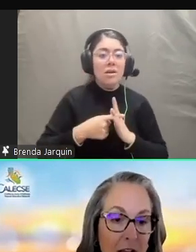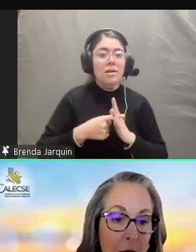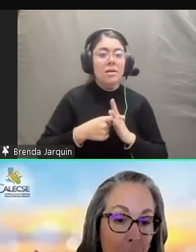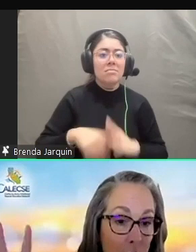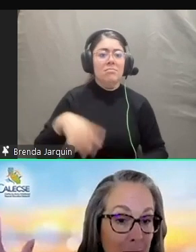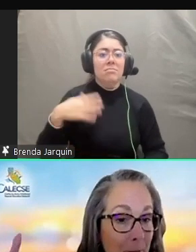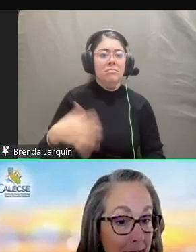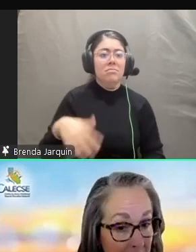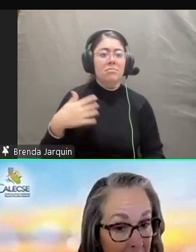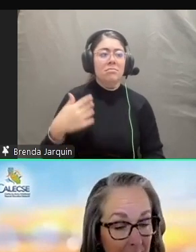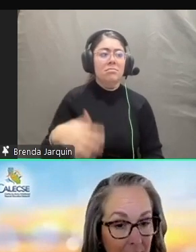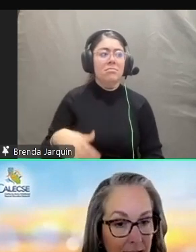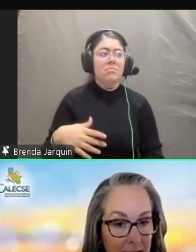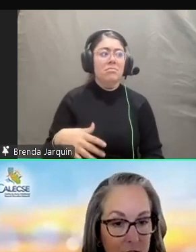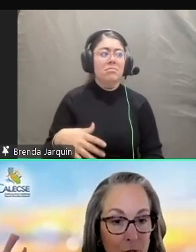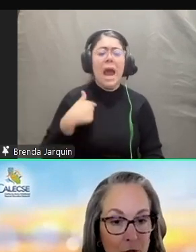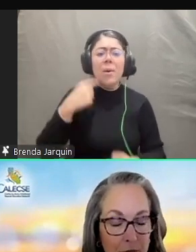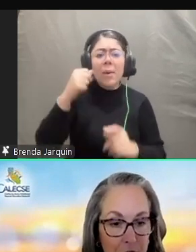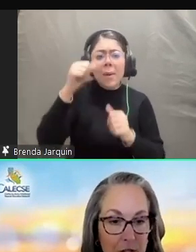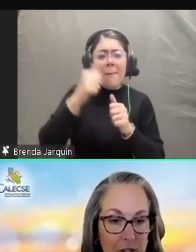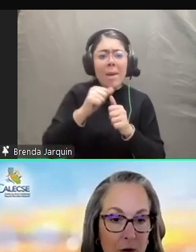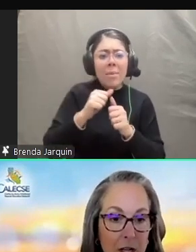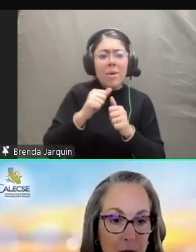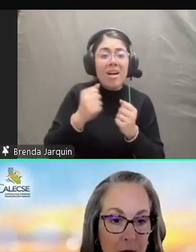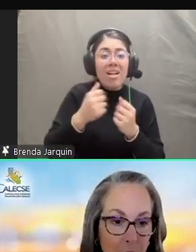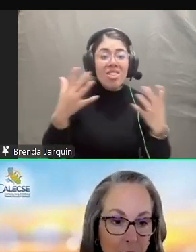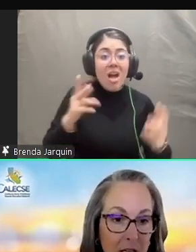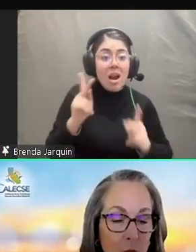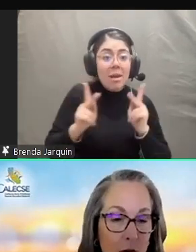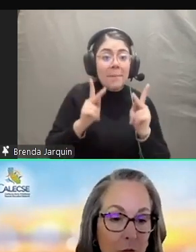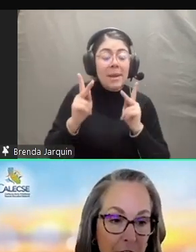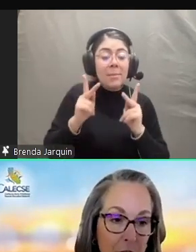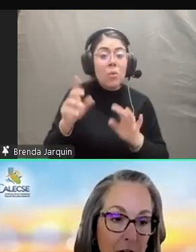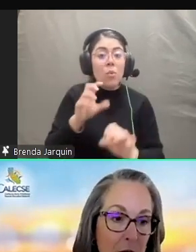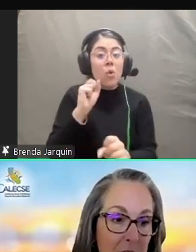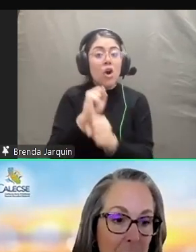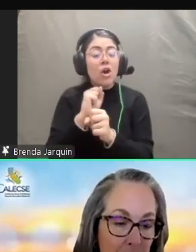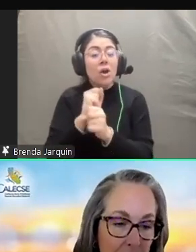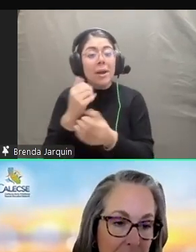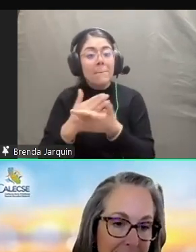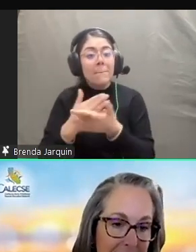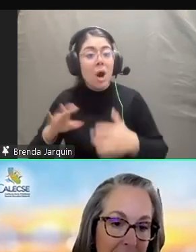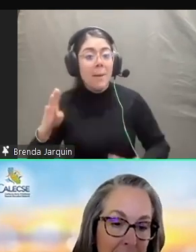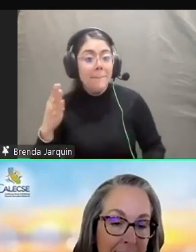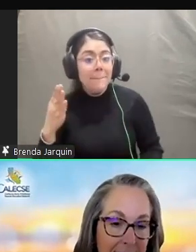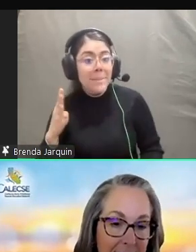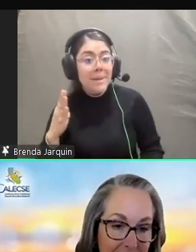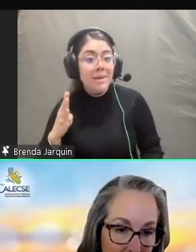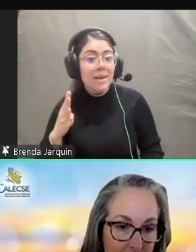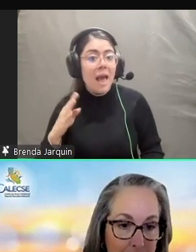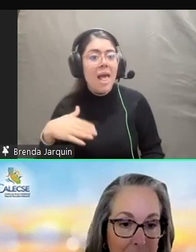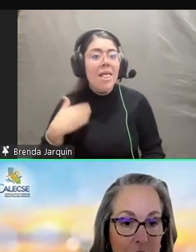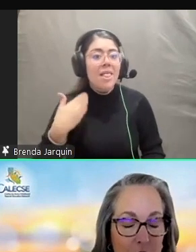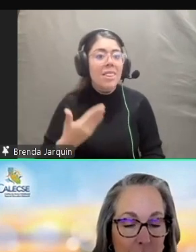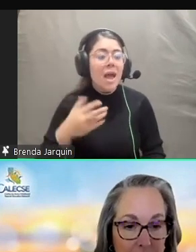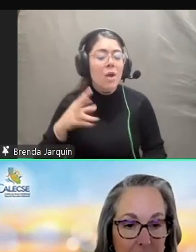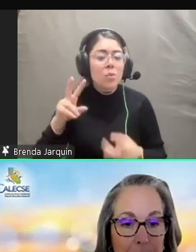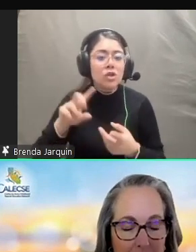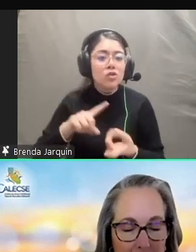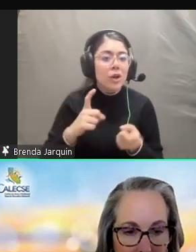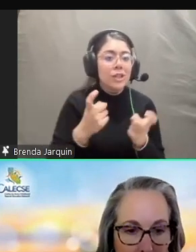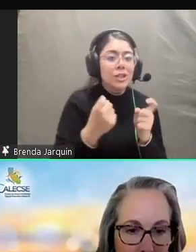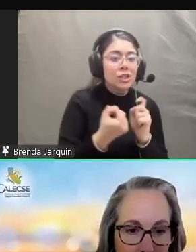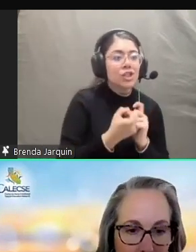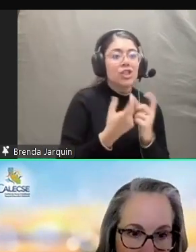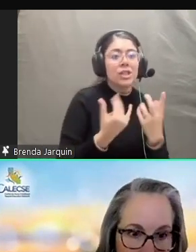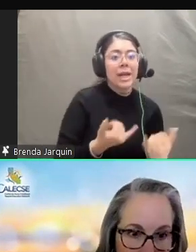who were Part B had to move into this realm of working very closely with Part C and even being in charge